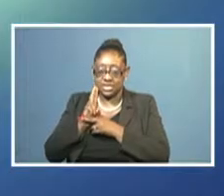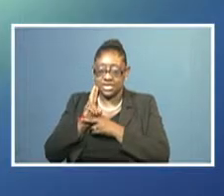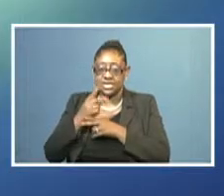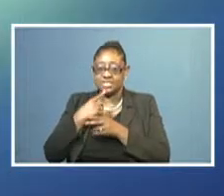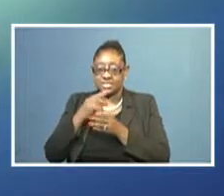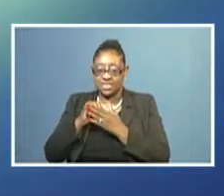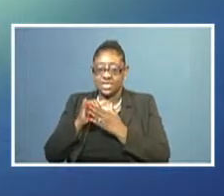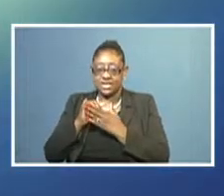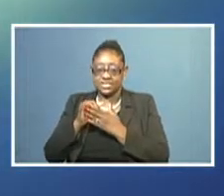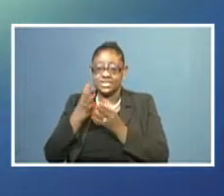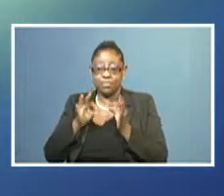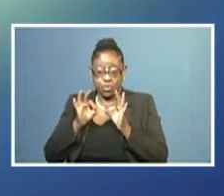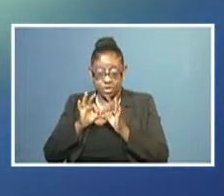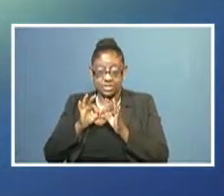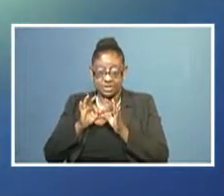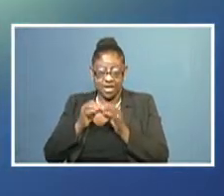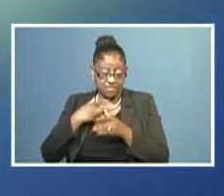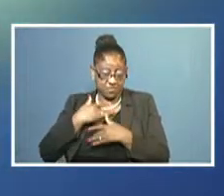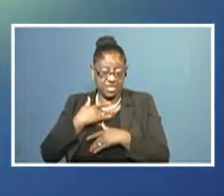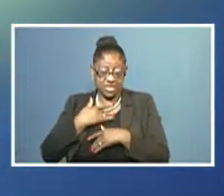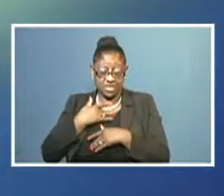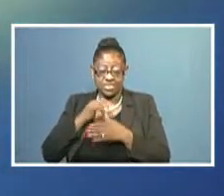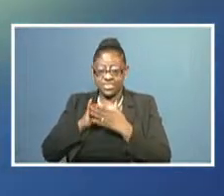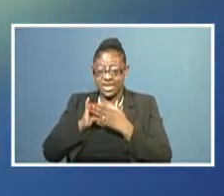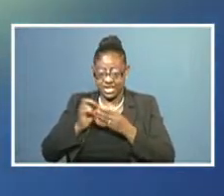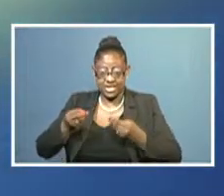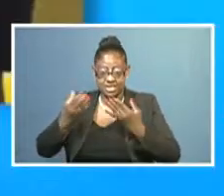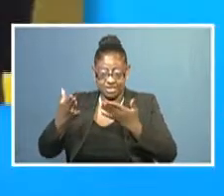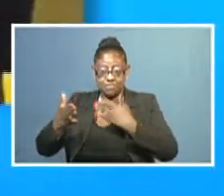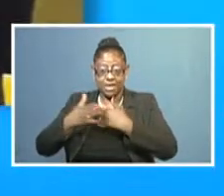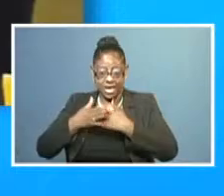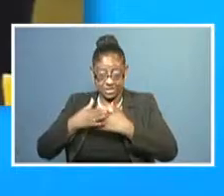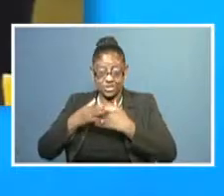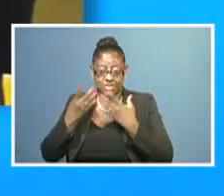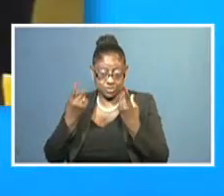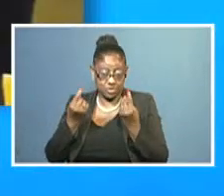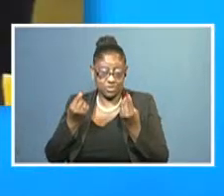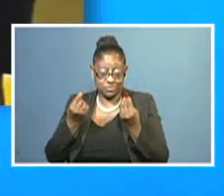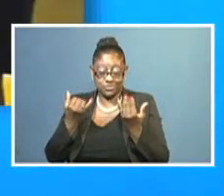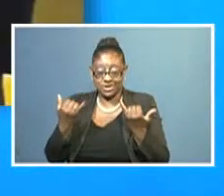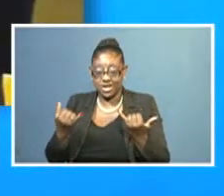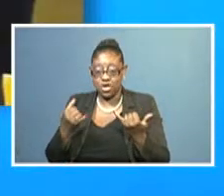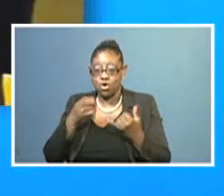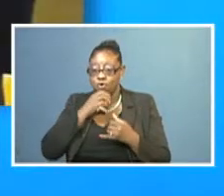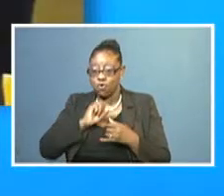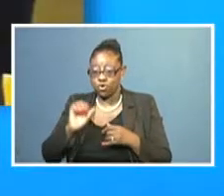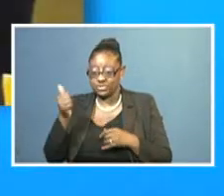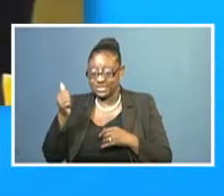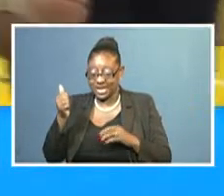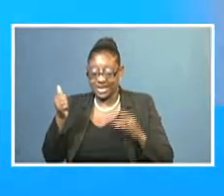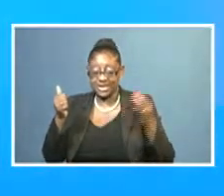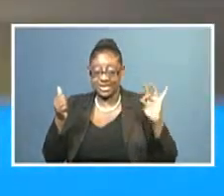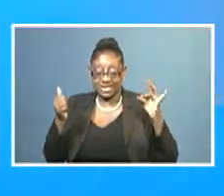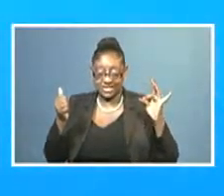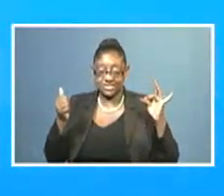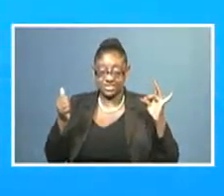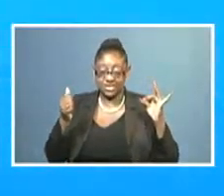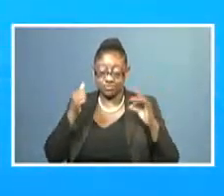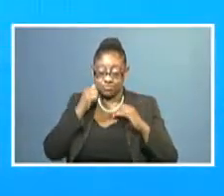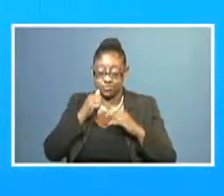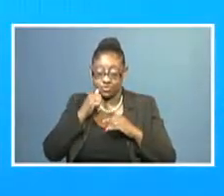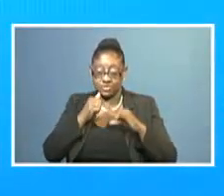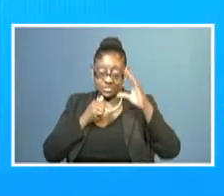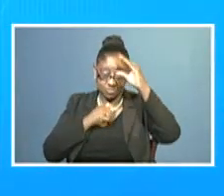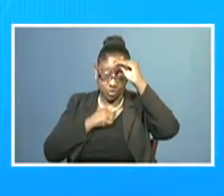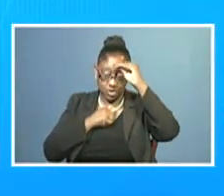very, very important. So I feel like this is an avenue that I could give back in, and that's what I'm doing. The ages range from 10 to 18 for boys and girls.